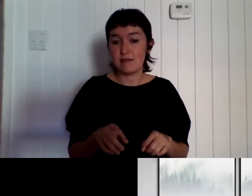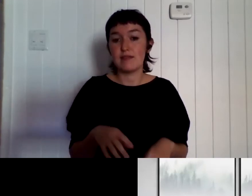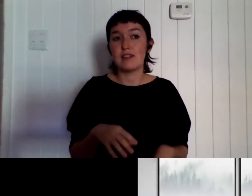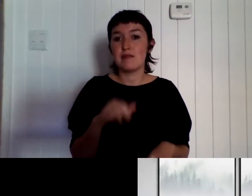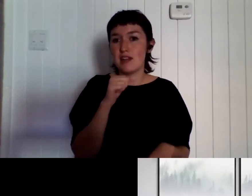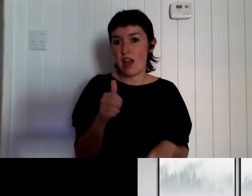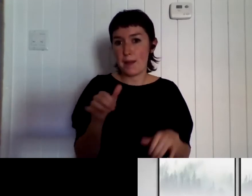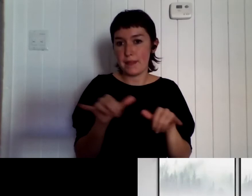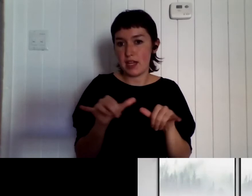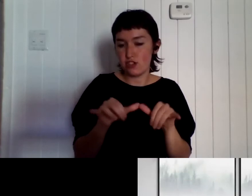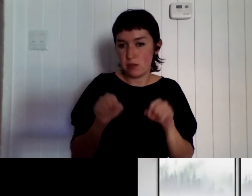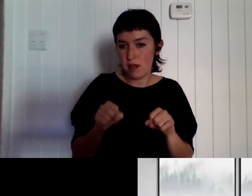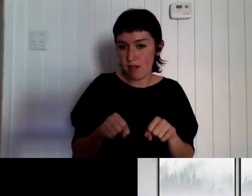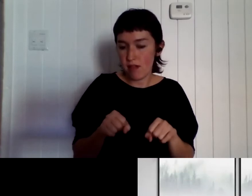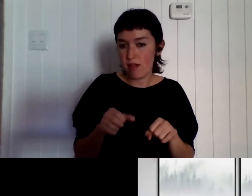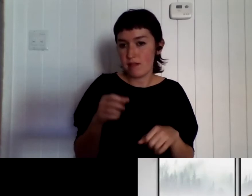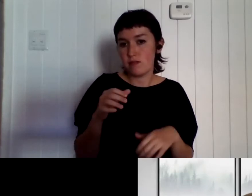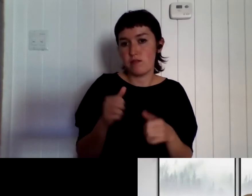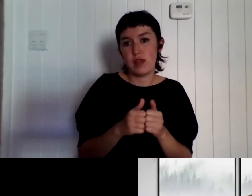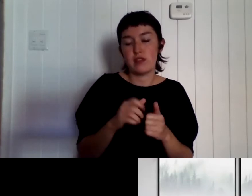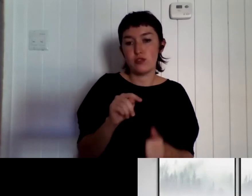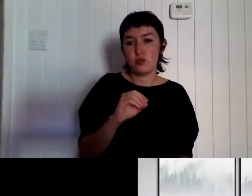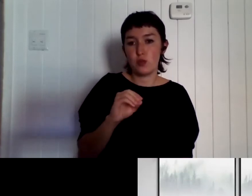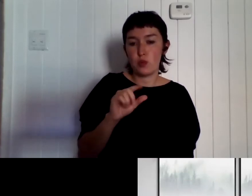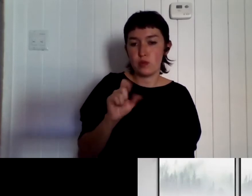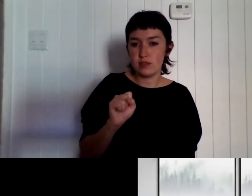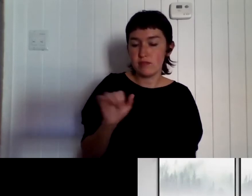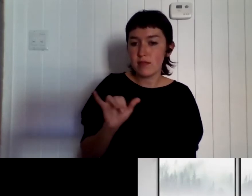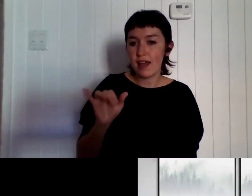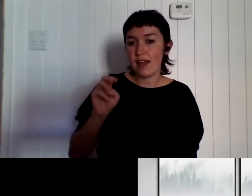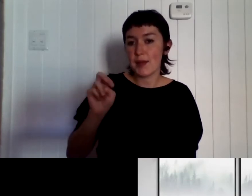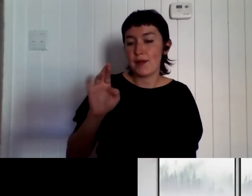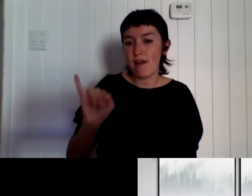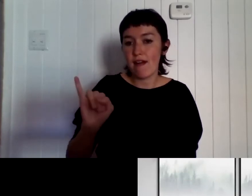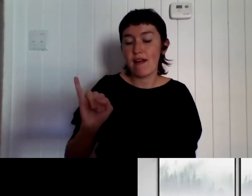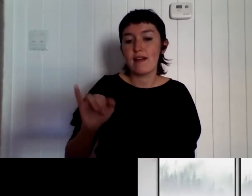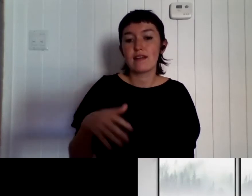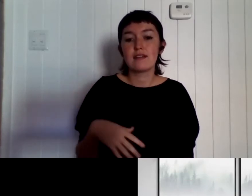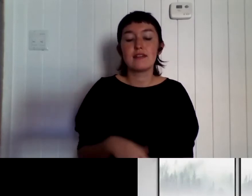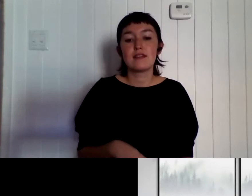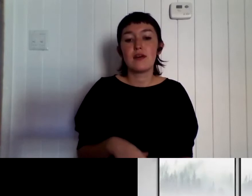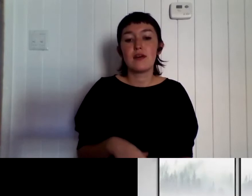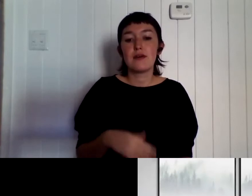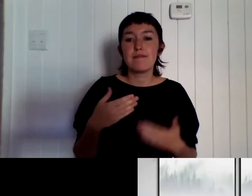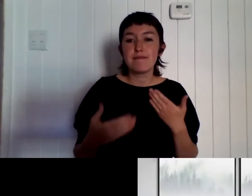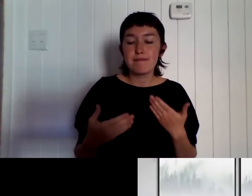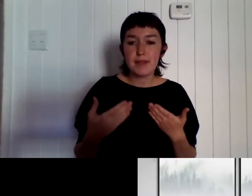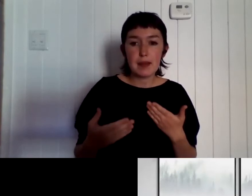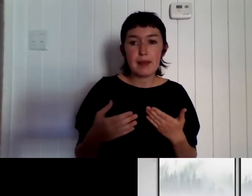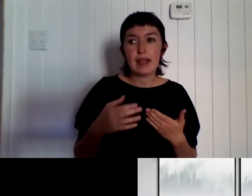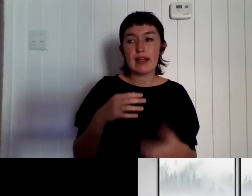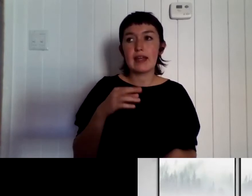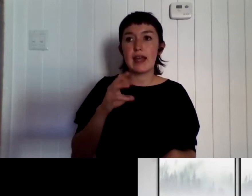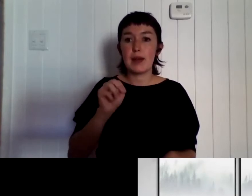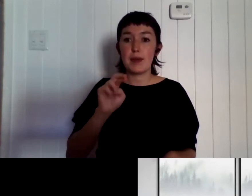maybe MRI isn't the best tool to measure the changes you have in response to a particular less healthy lifestyle. But